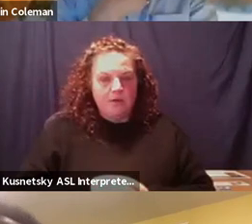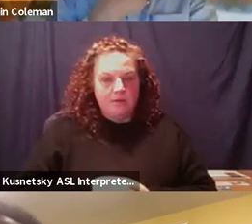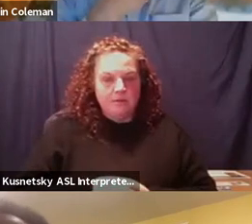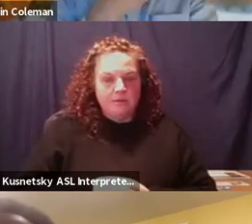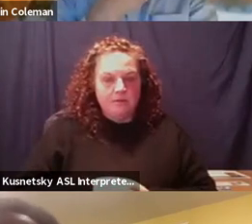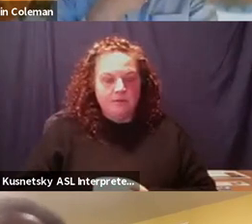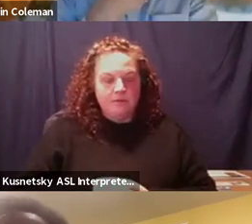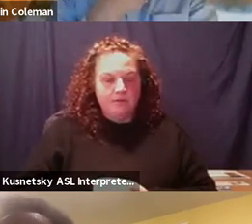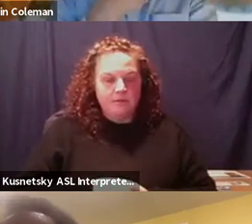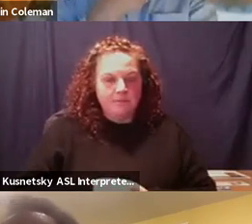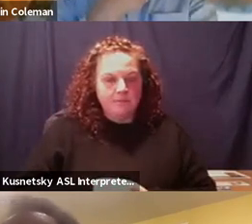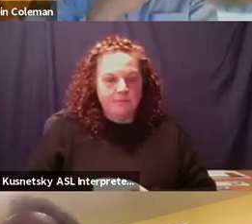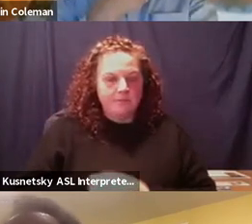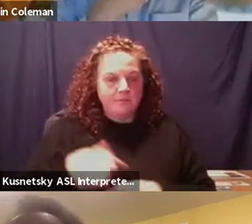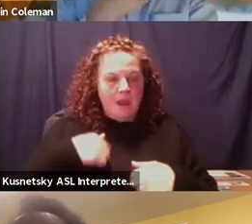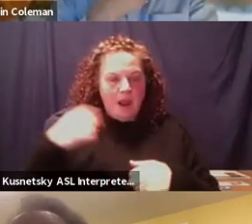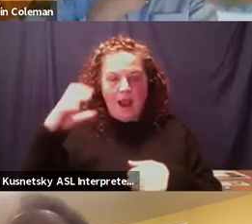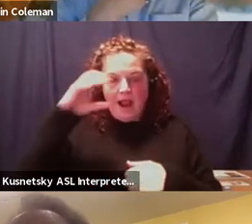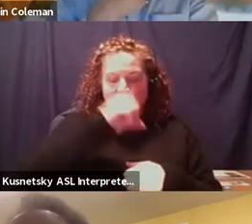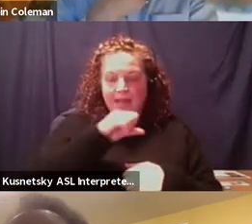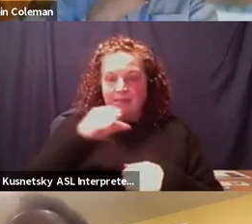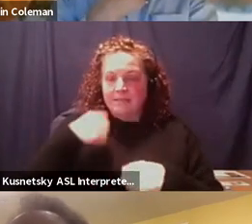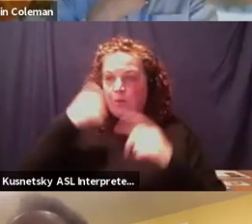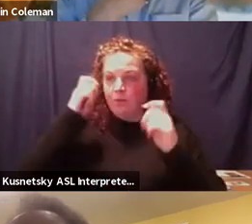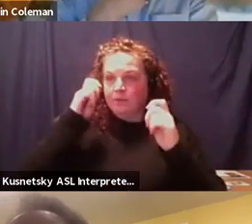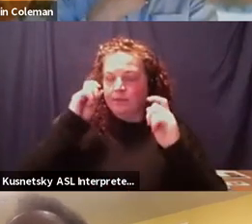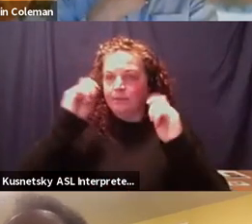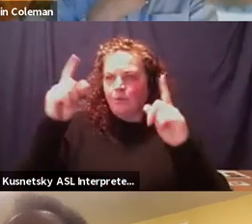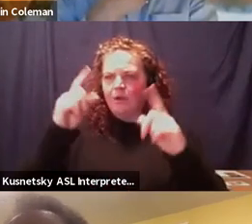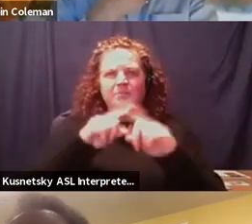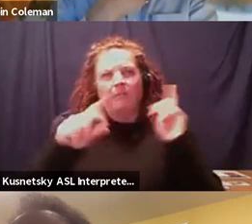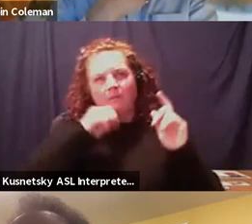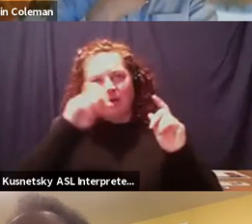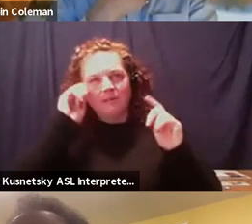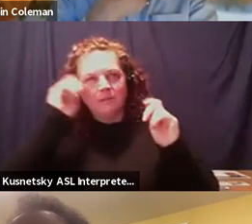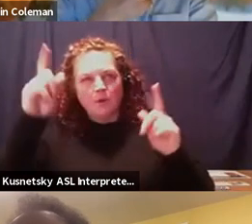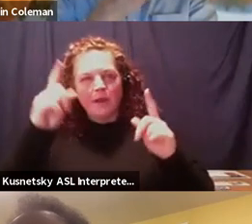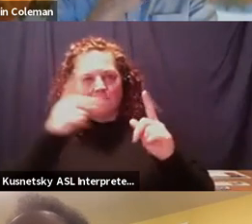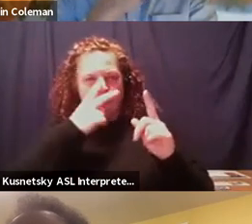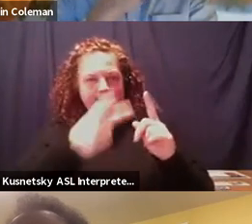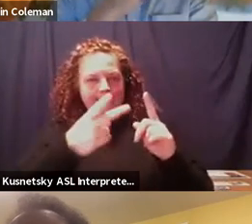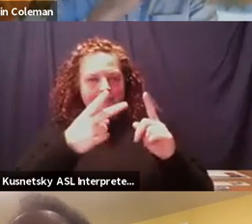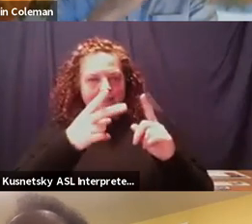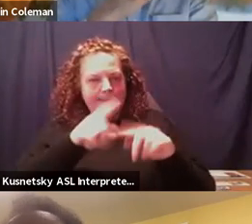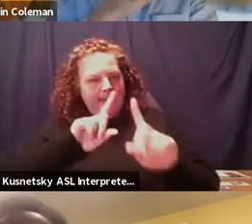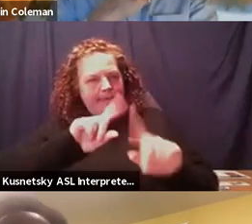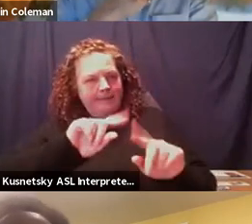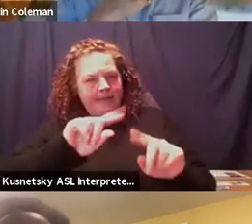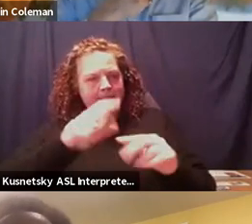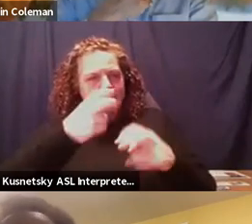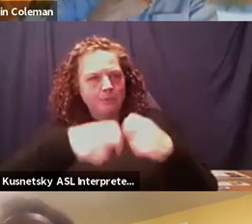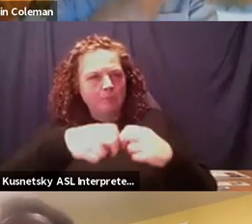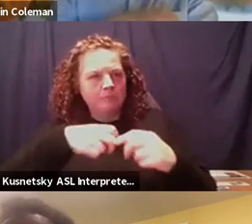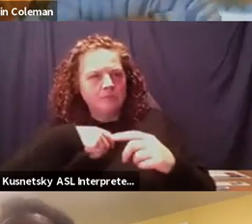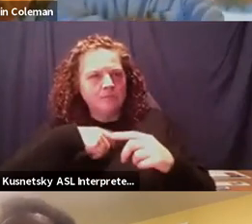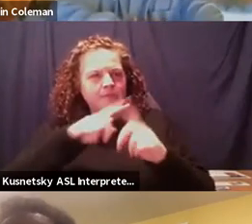I guess surprised and not surprised to see the attendance issues from grade to grade, and wondering what